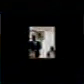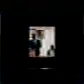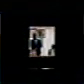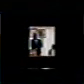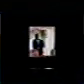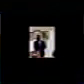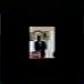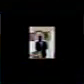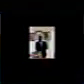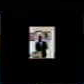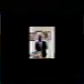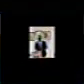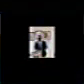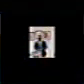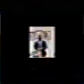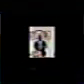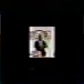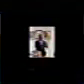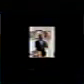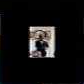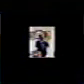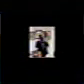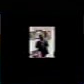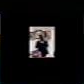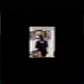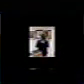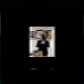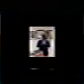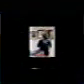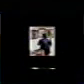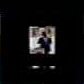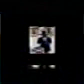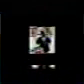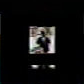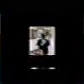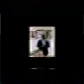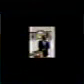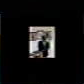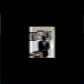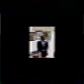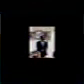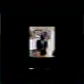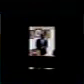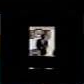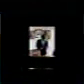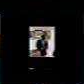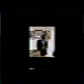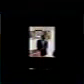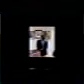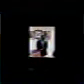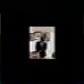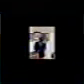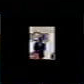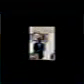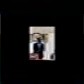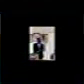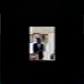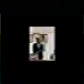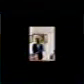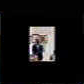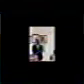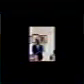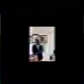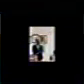First Thessalonians chapter 2. We're reading from verse 18. The activities, the attacks, the